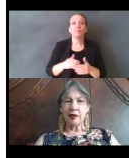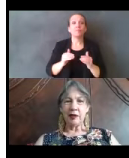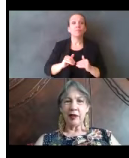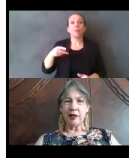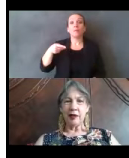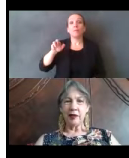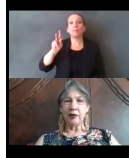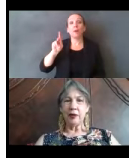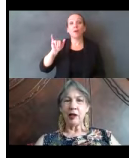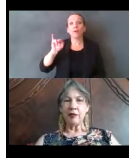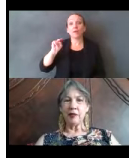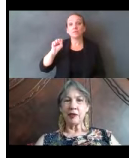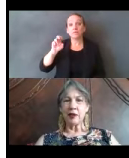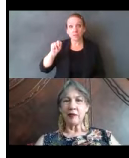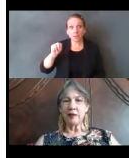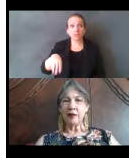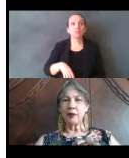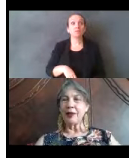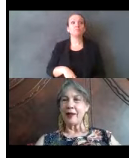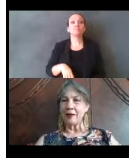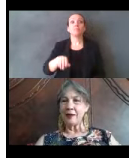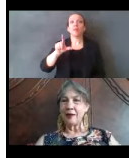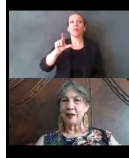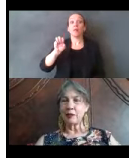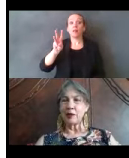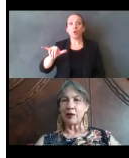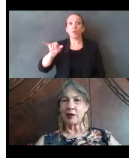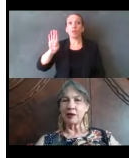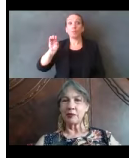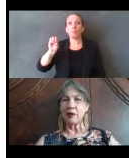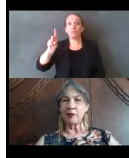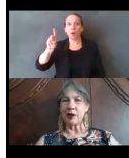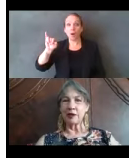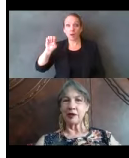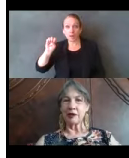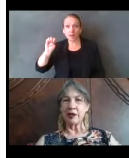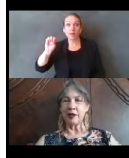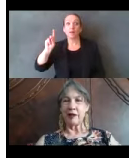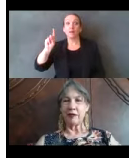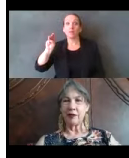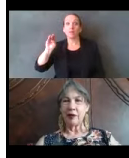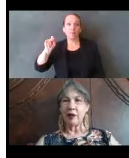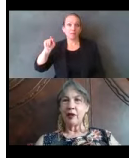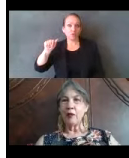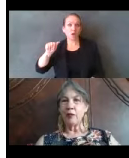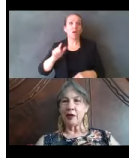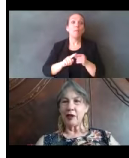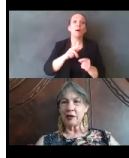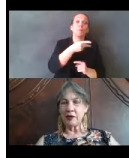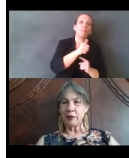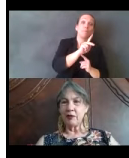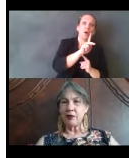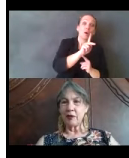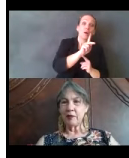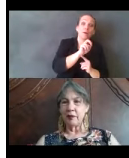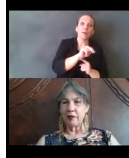Parkinson's and Lewy body dementia are related, similar causes, but with Parkinson's, you tend to have mobility